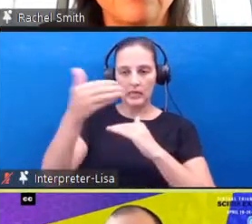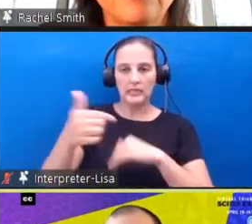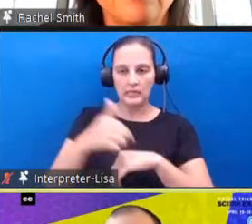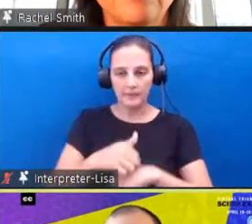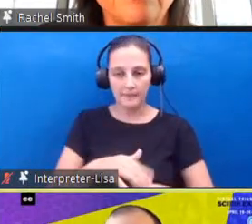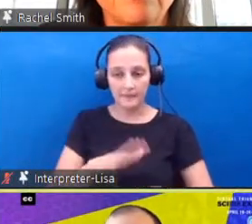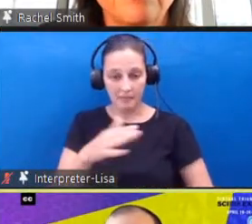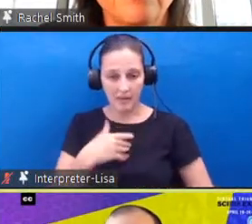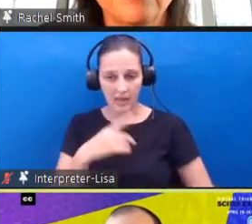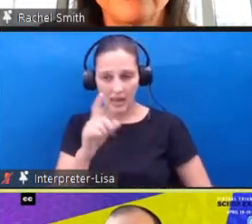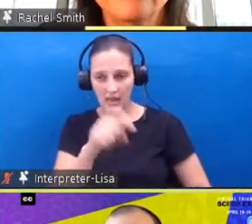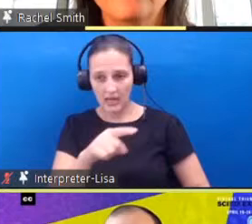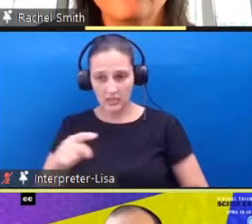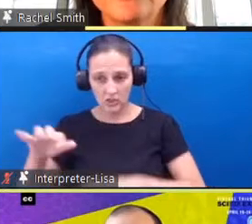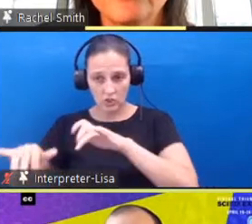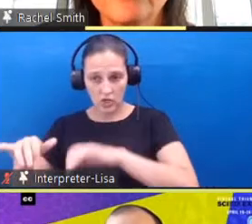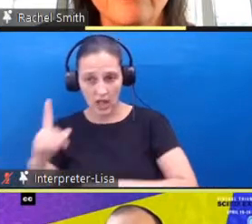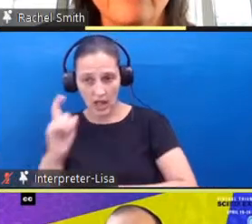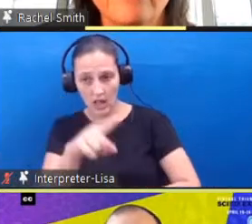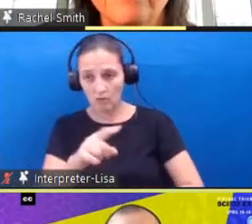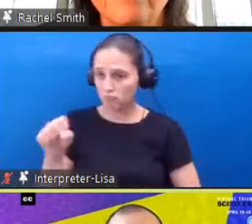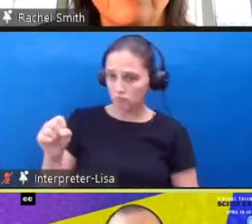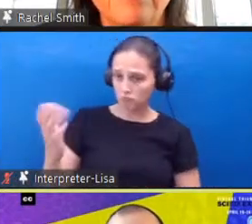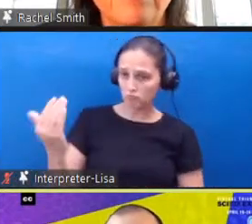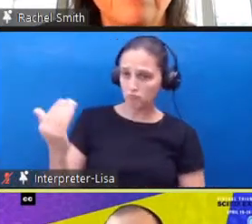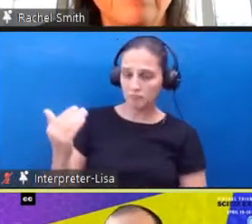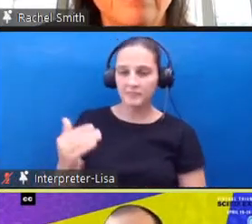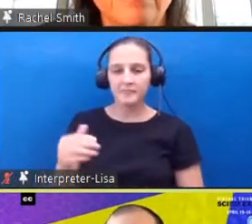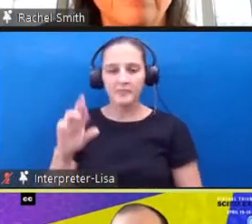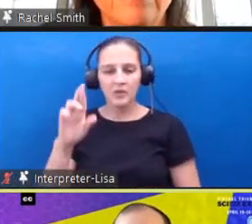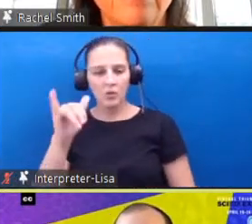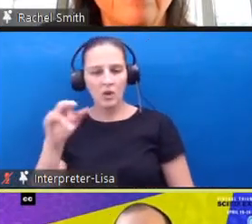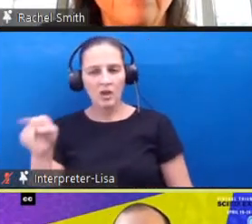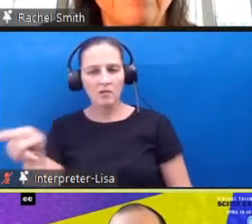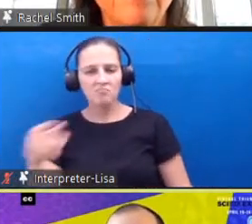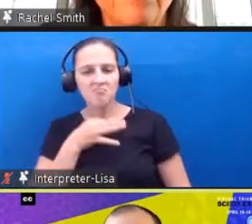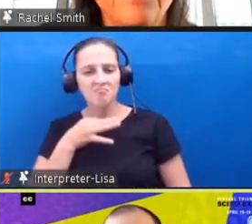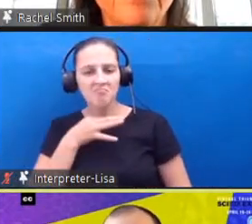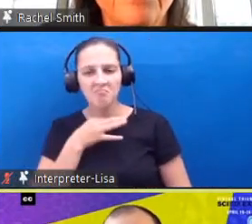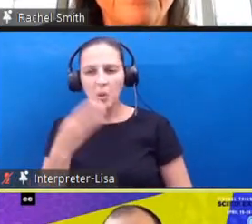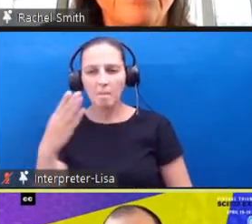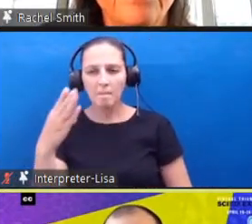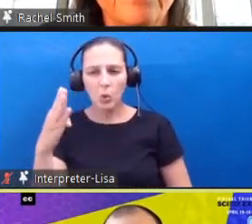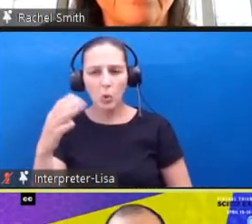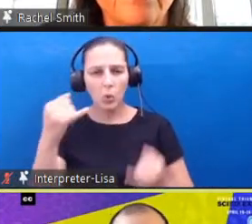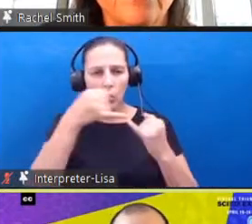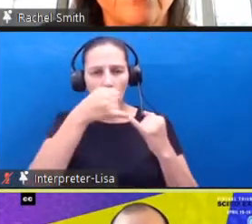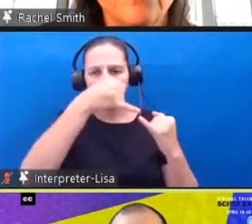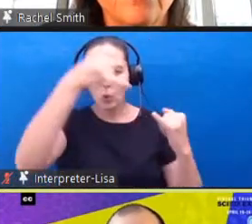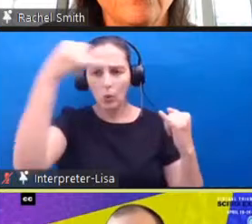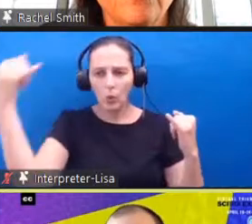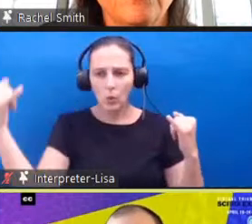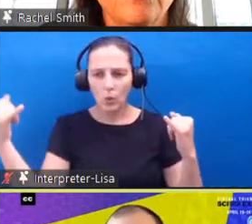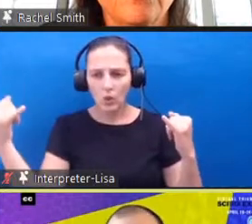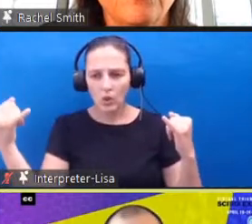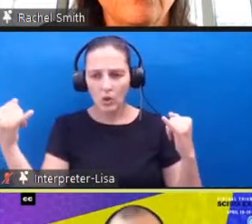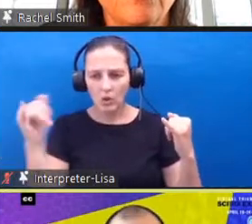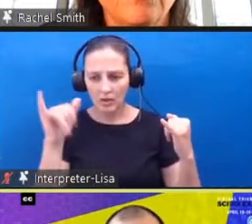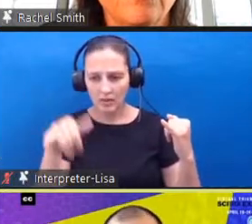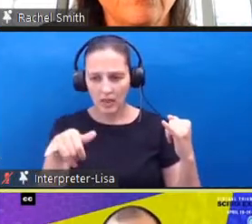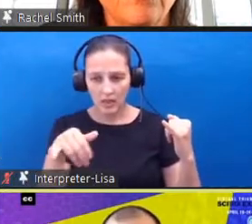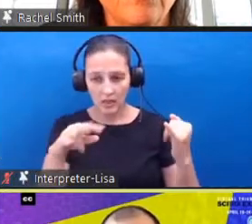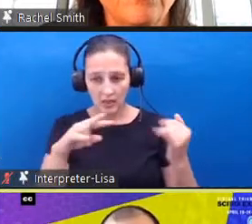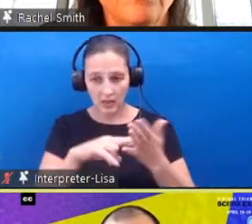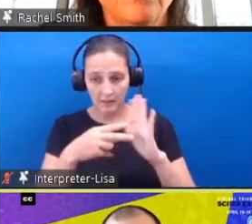ask a question from the chat, please? Yeah, for sure. Yeah. Ryan was wondering what the blue line was at the top of the Earth, and I'm not sure if he's referring